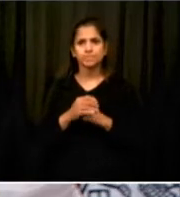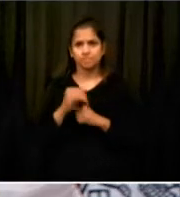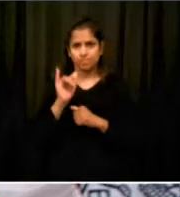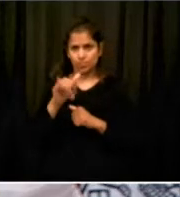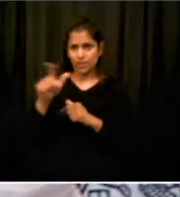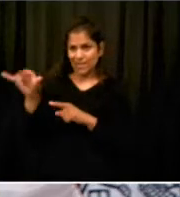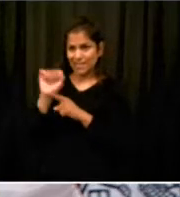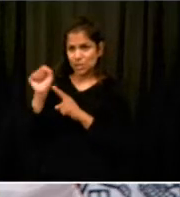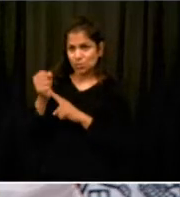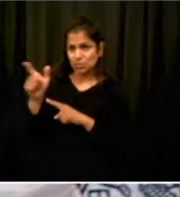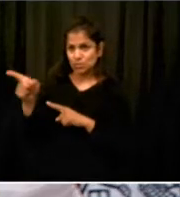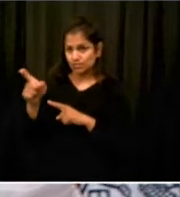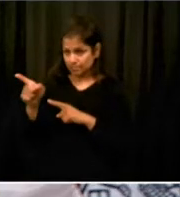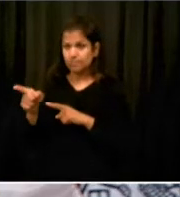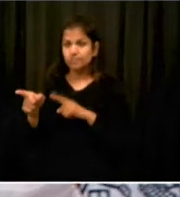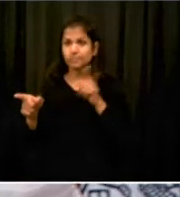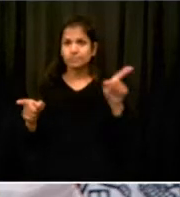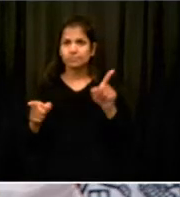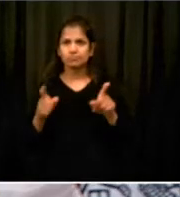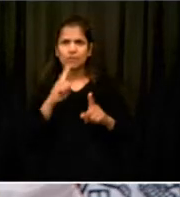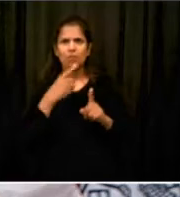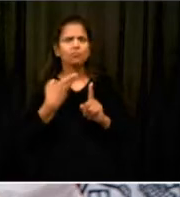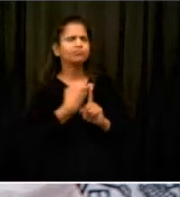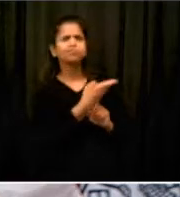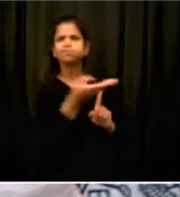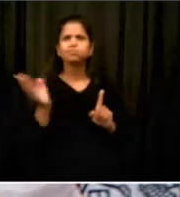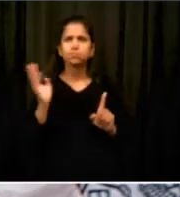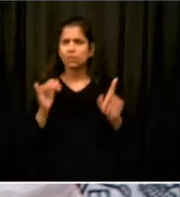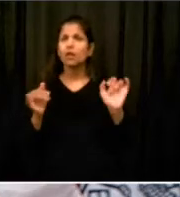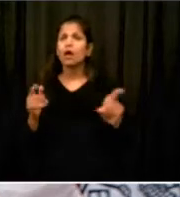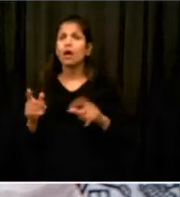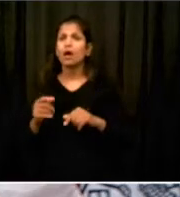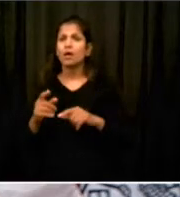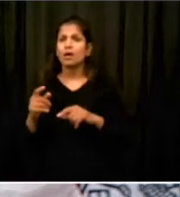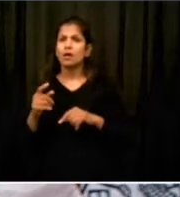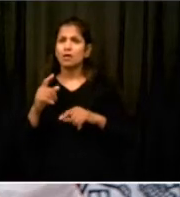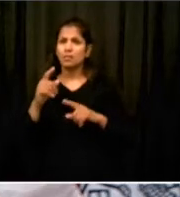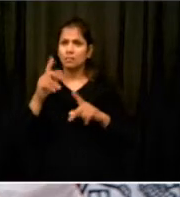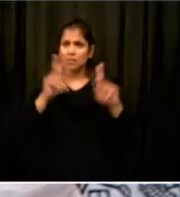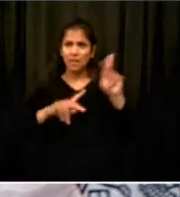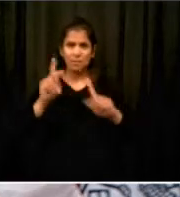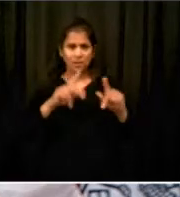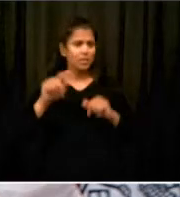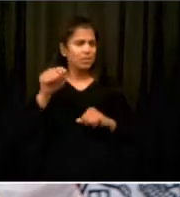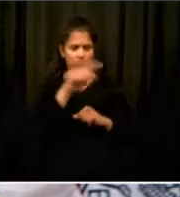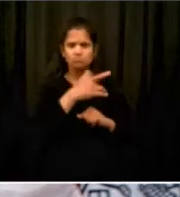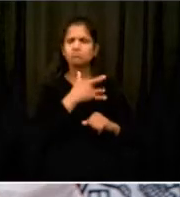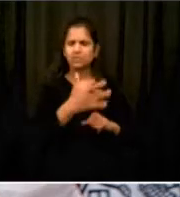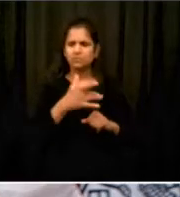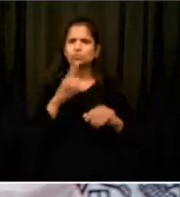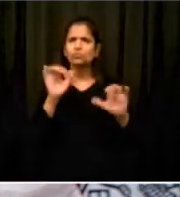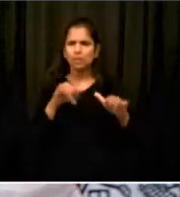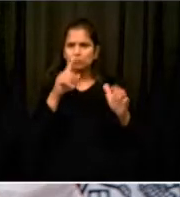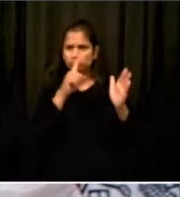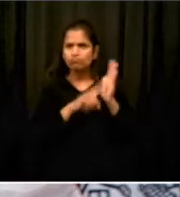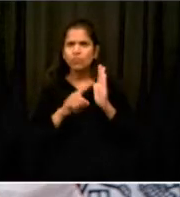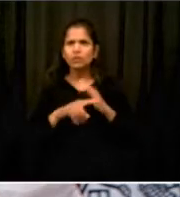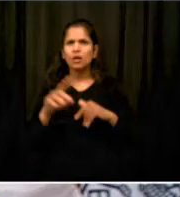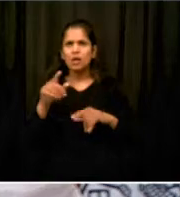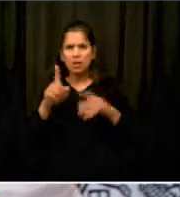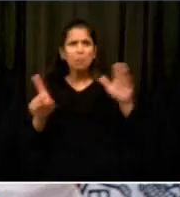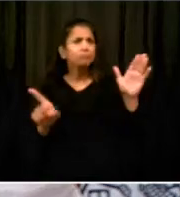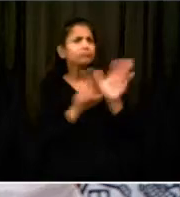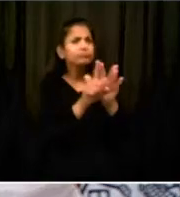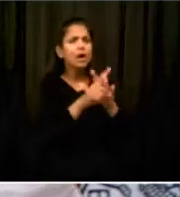thrown at officers, all sorts of efforts to harm officers. That's just, we have to be honest about it. It's not the vast majority